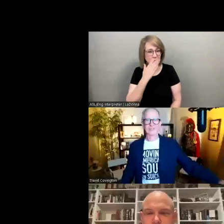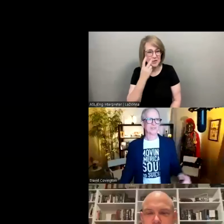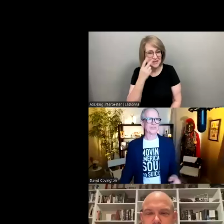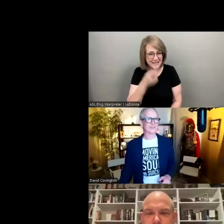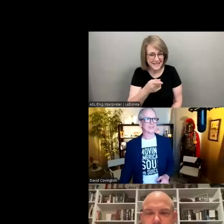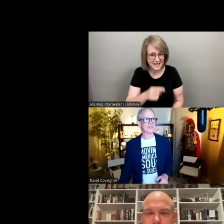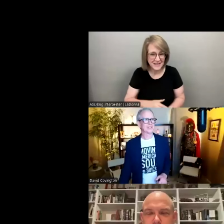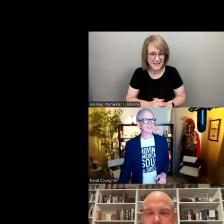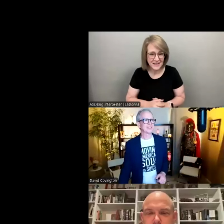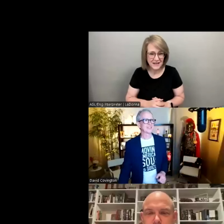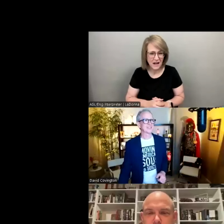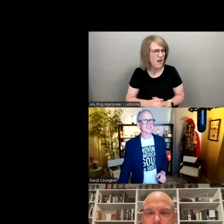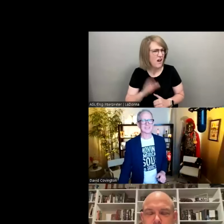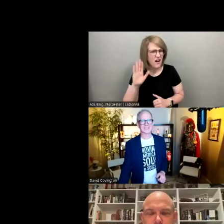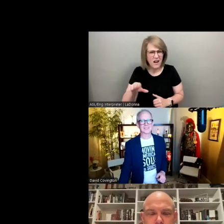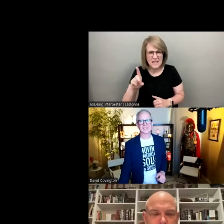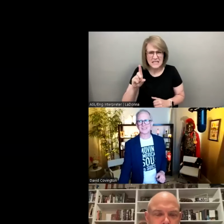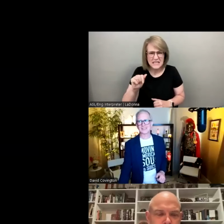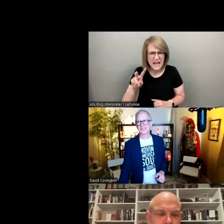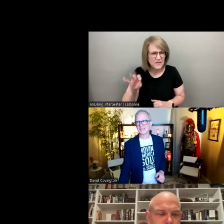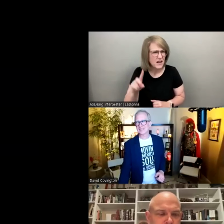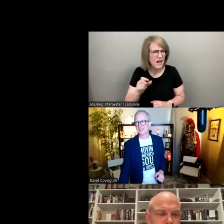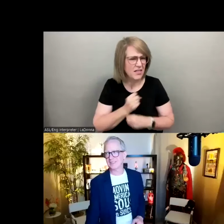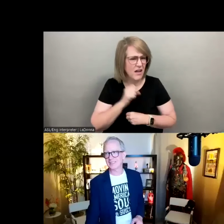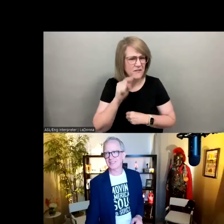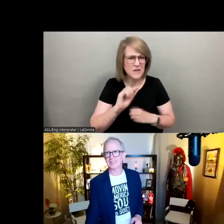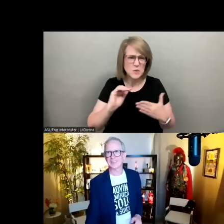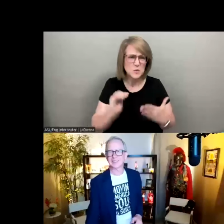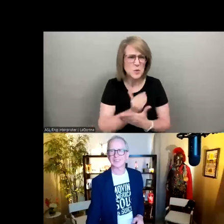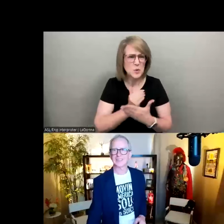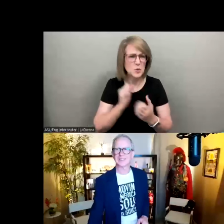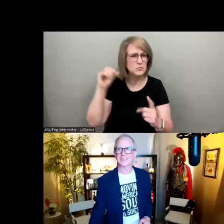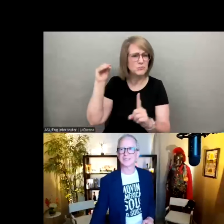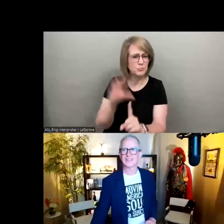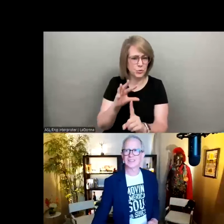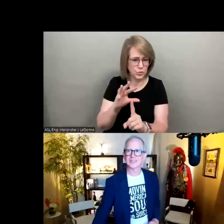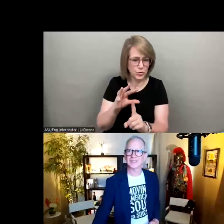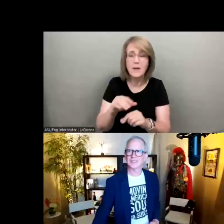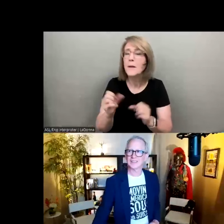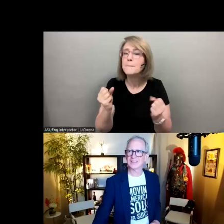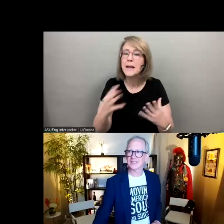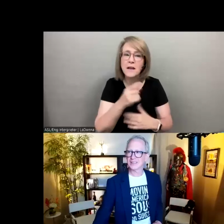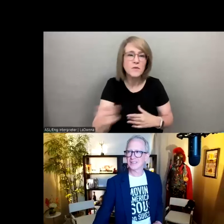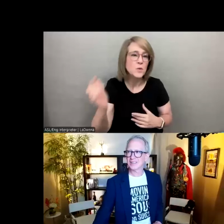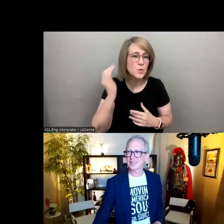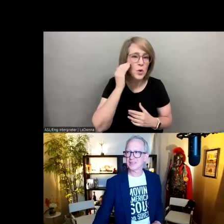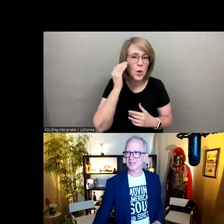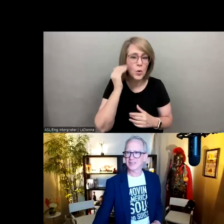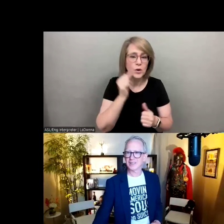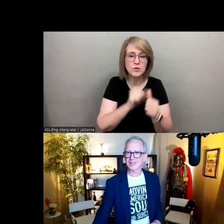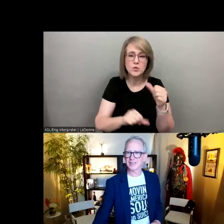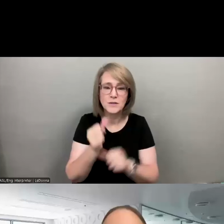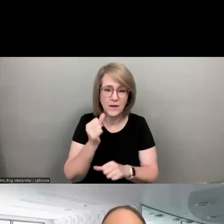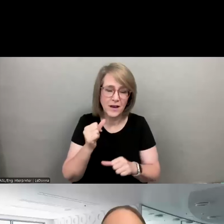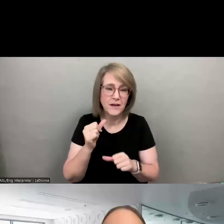David. I love this new segment, which is really, I'm sure many of you are aware of the suicide contagion effects, known as the Werther